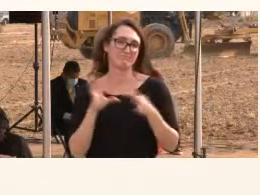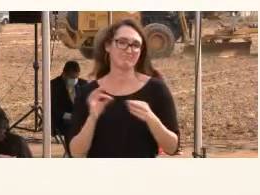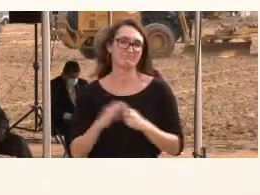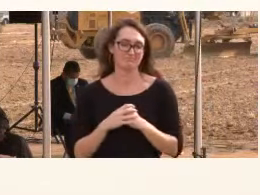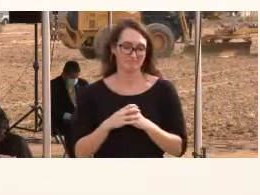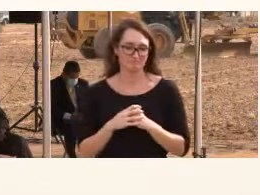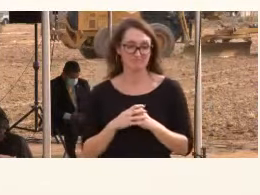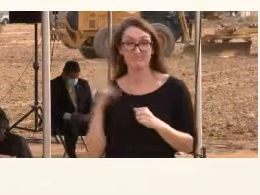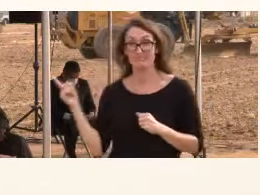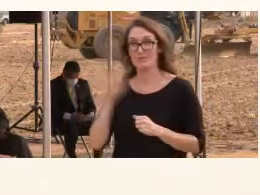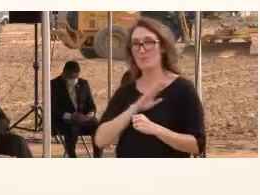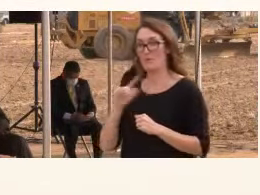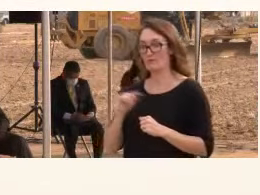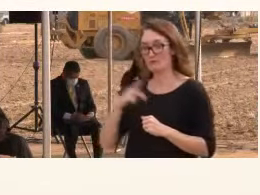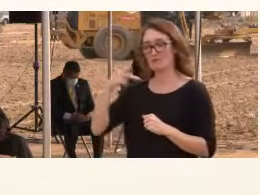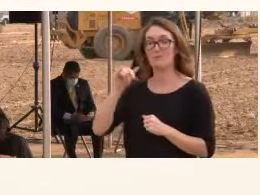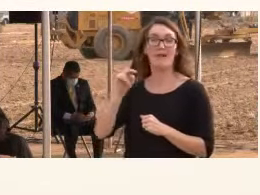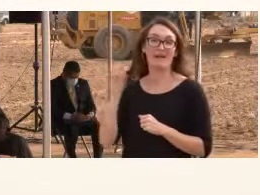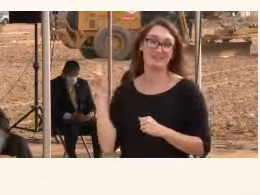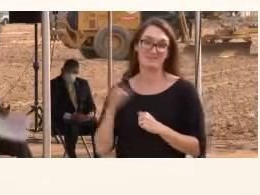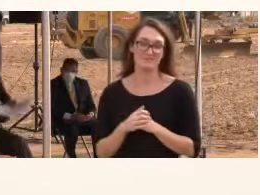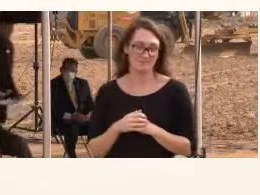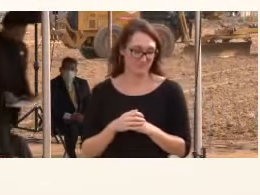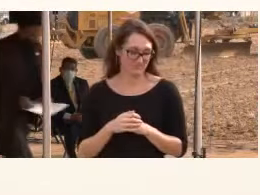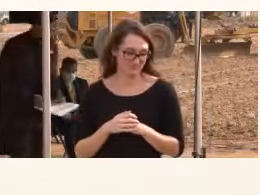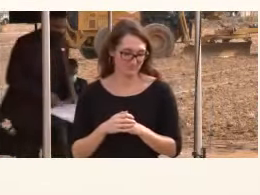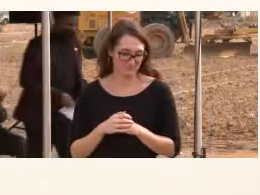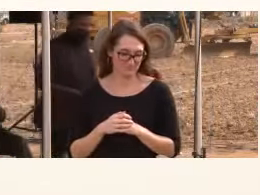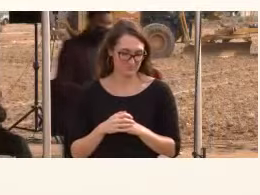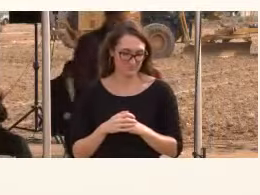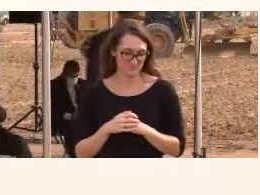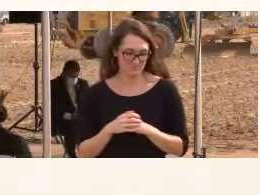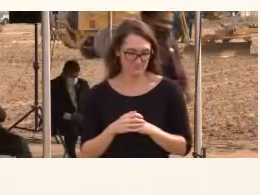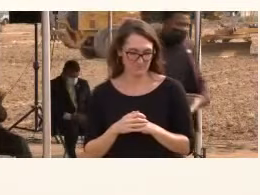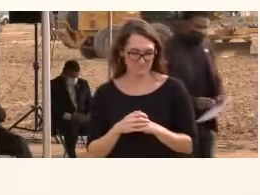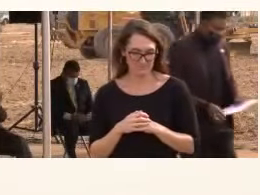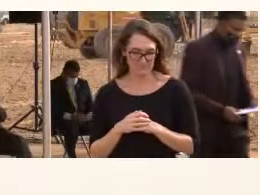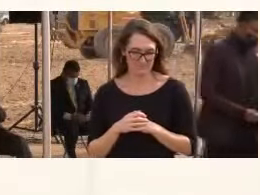words. Trustee Payne, thank you.